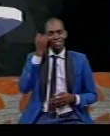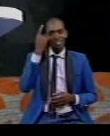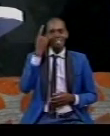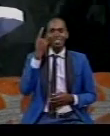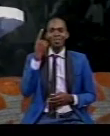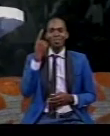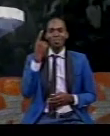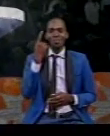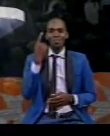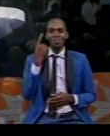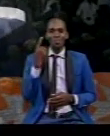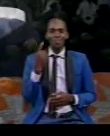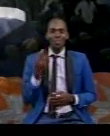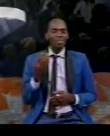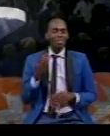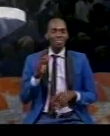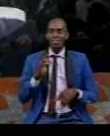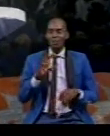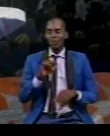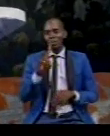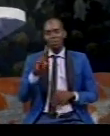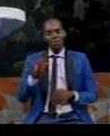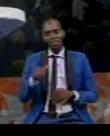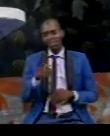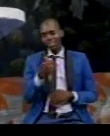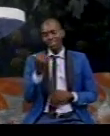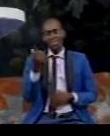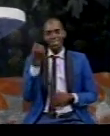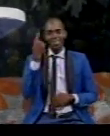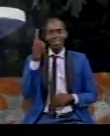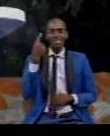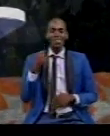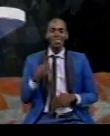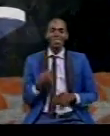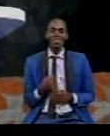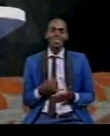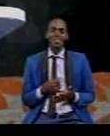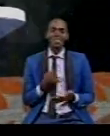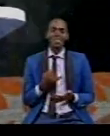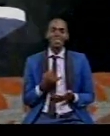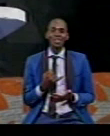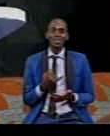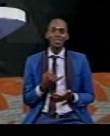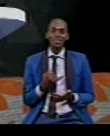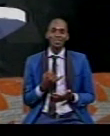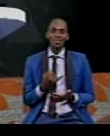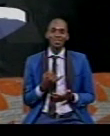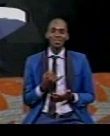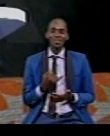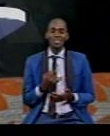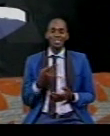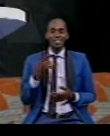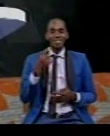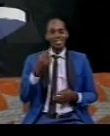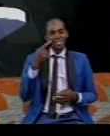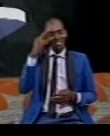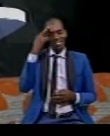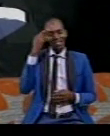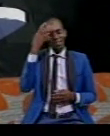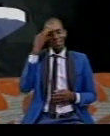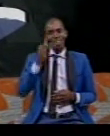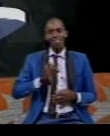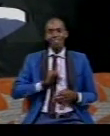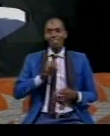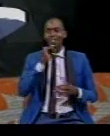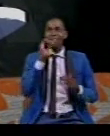whole community, and they surrender themselves unto the Lord. But then he returns.